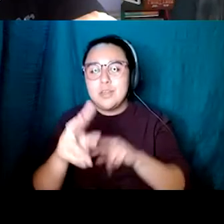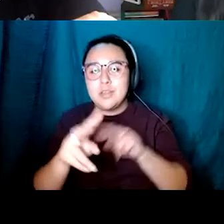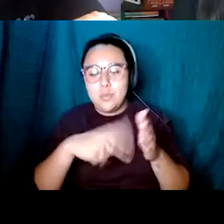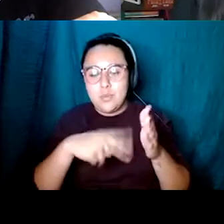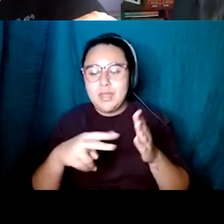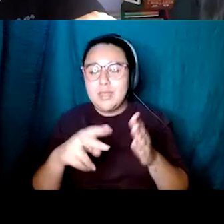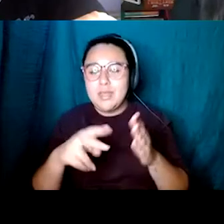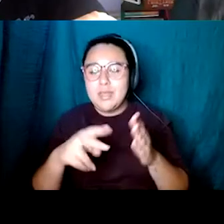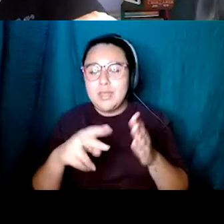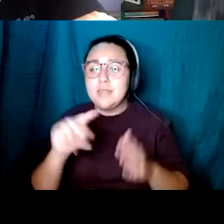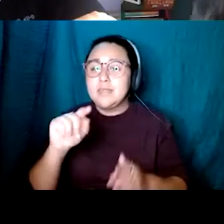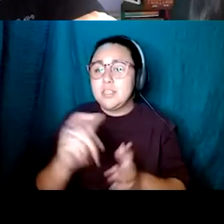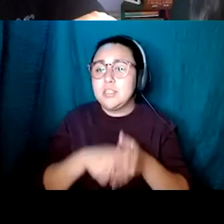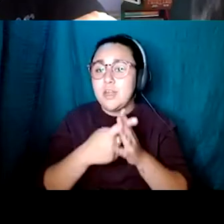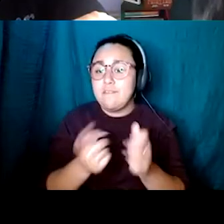have TJ start first.